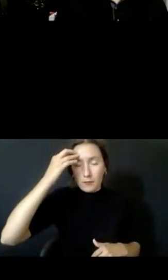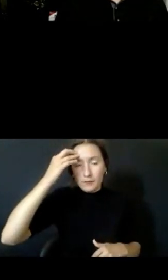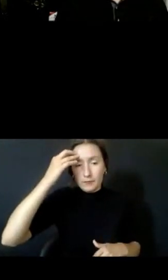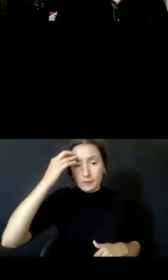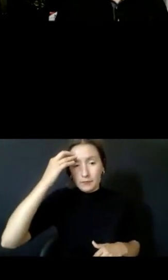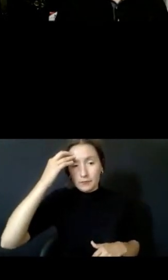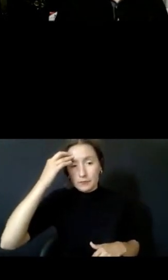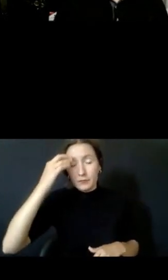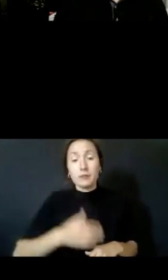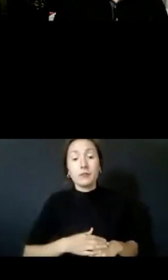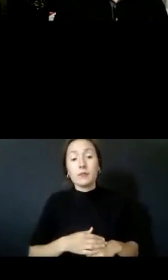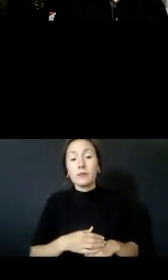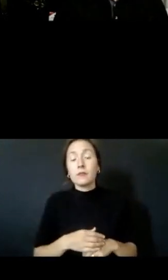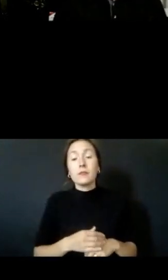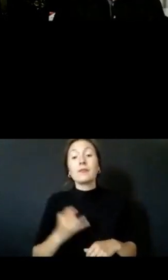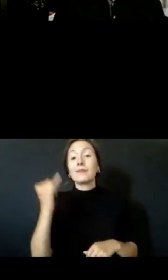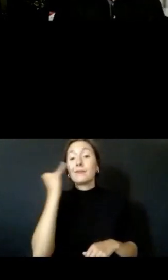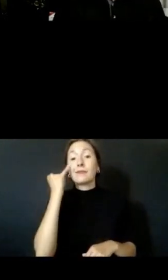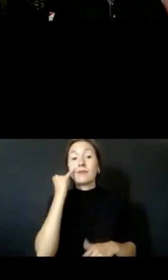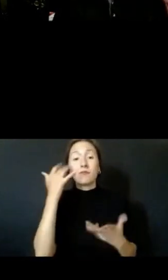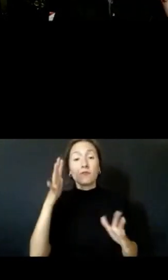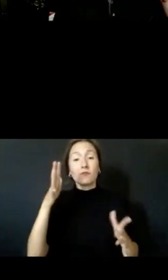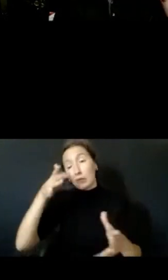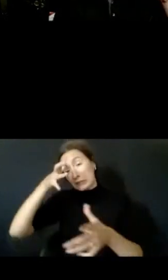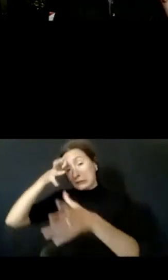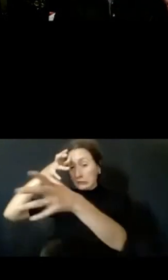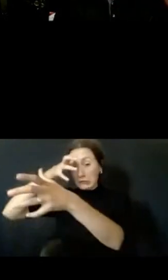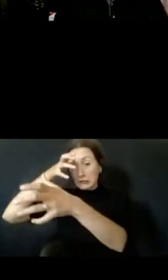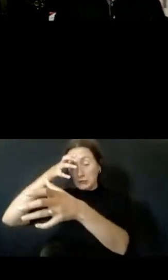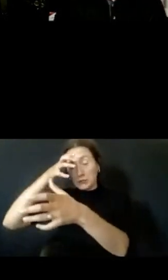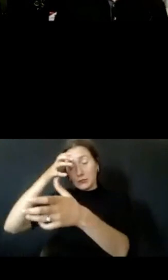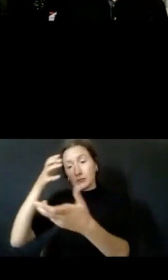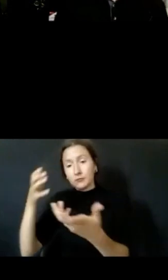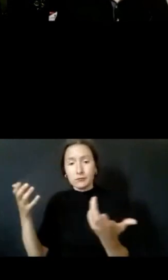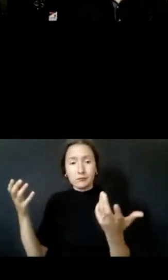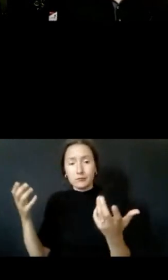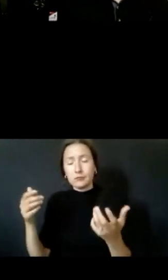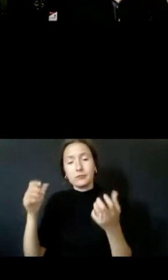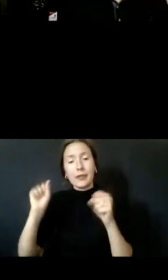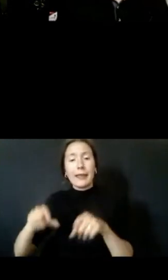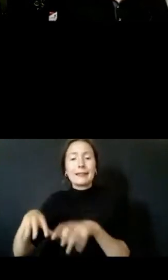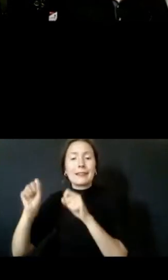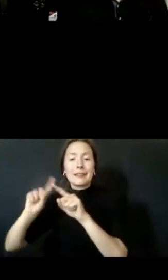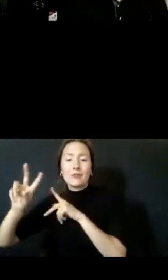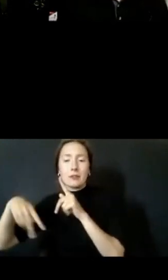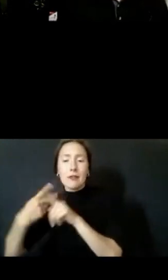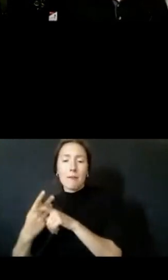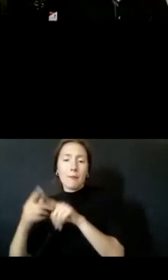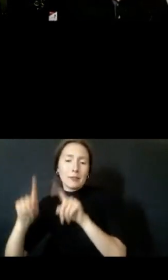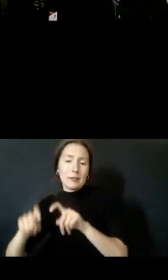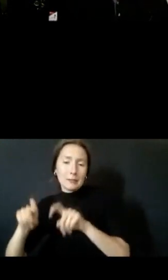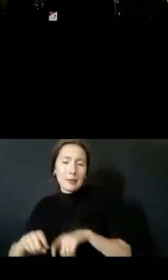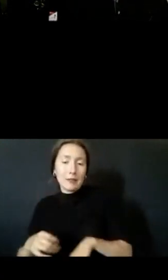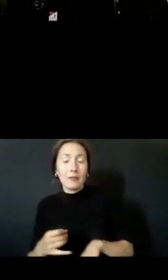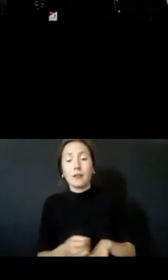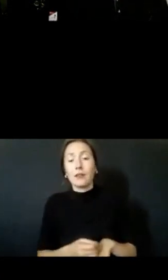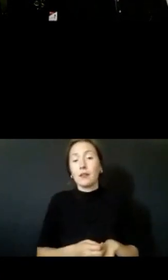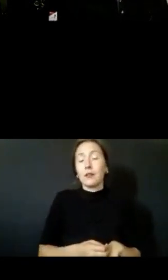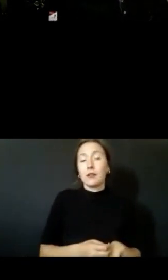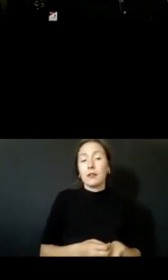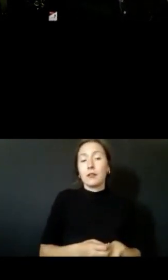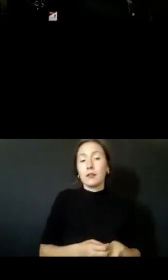pre-assessment to say, what do you already know? And they give them a choice as to whether they want to take the pre-assessment, like,